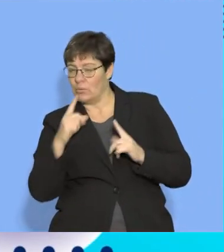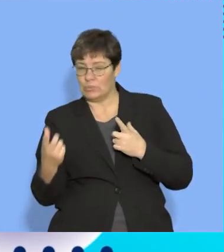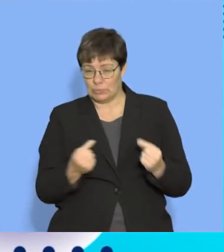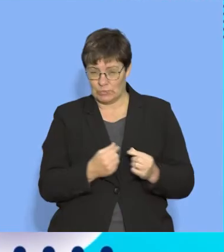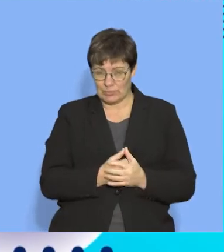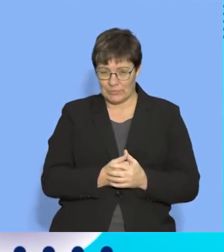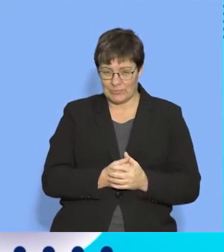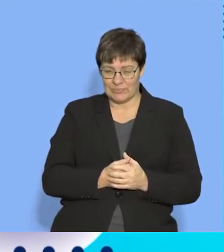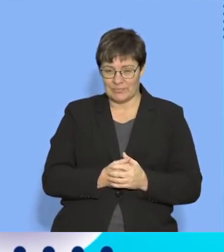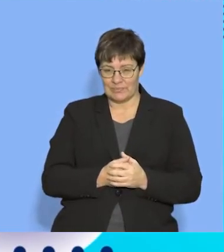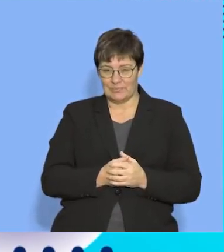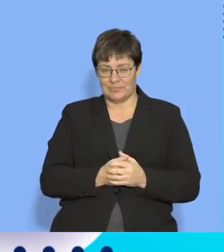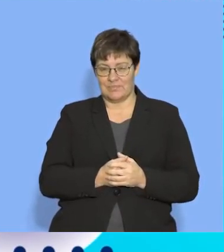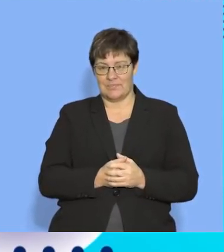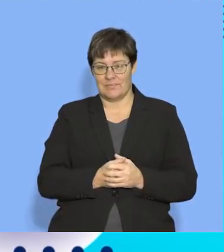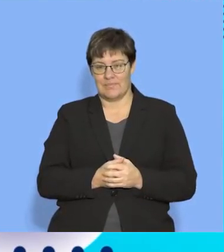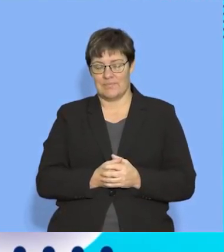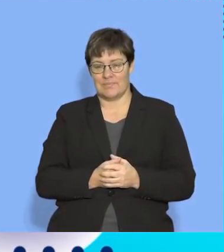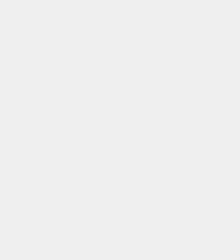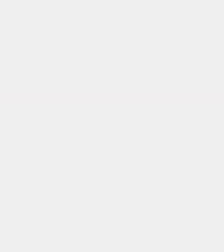and egestion. See you in a bit.